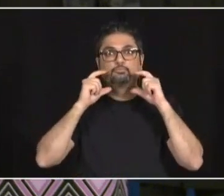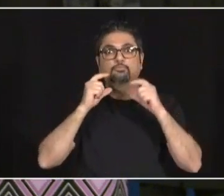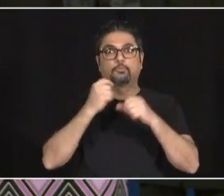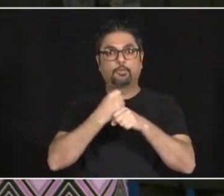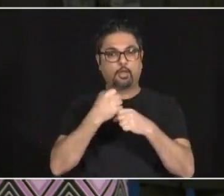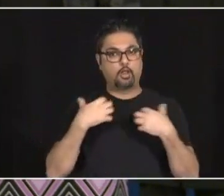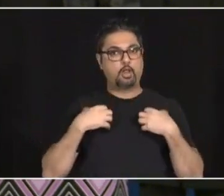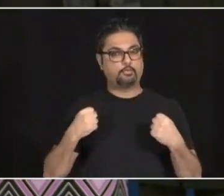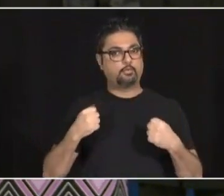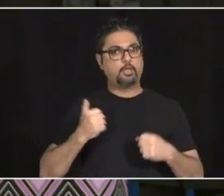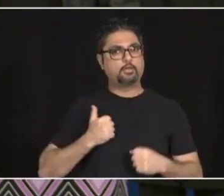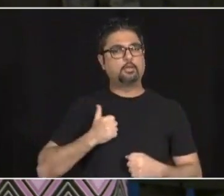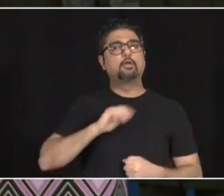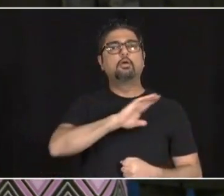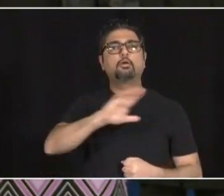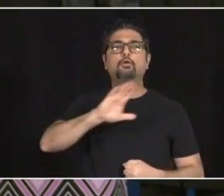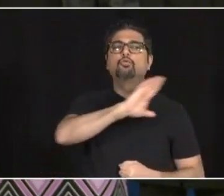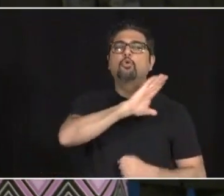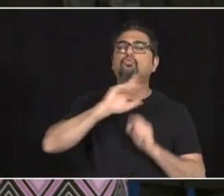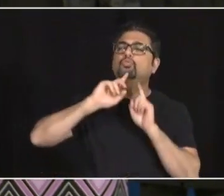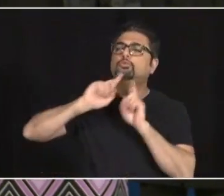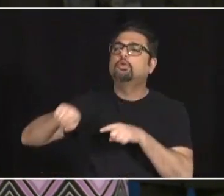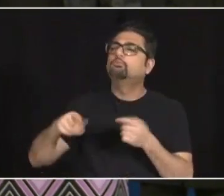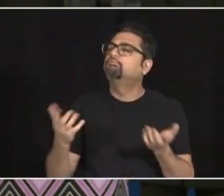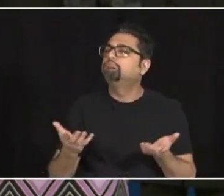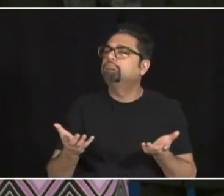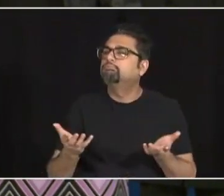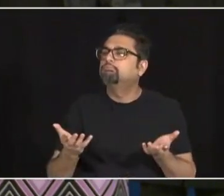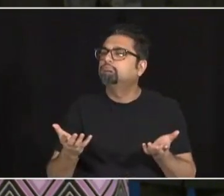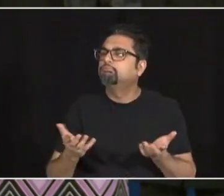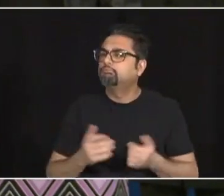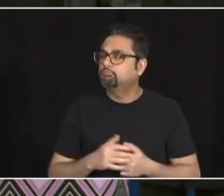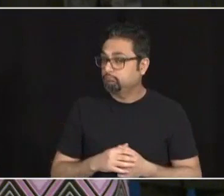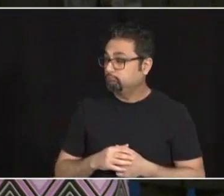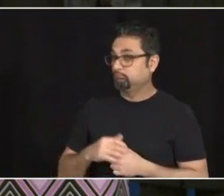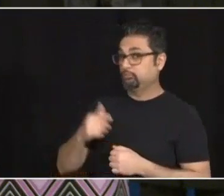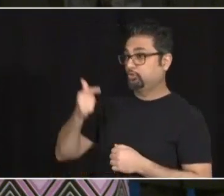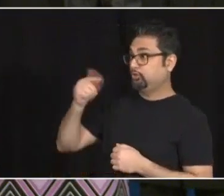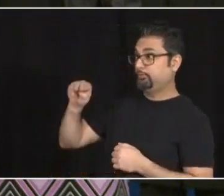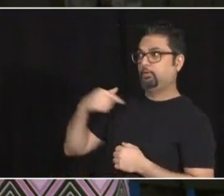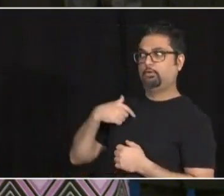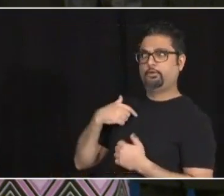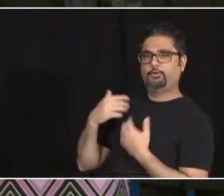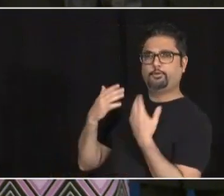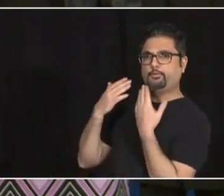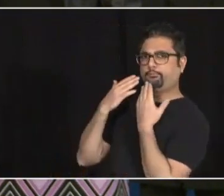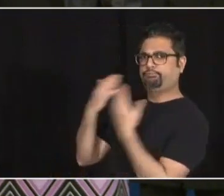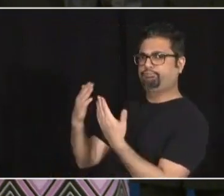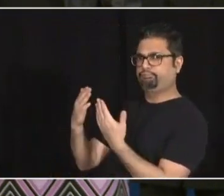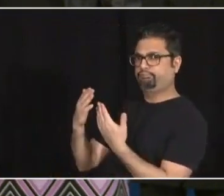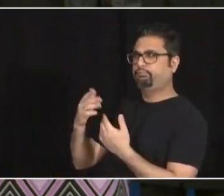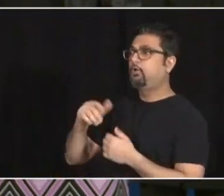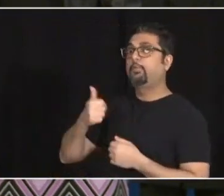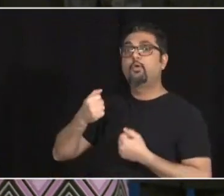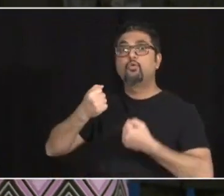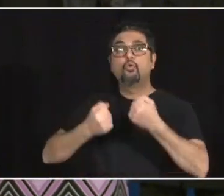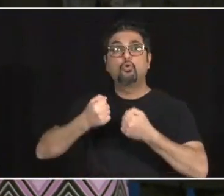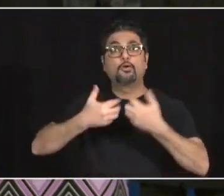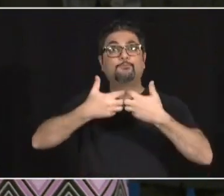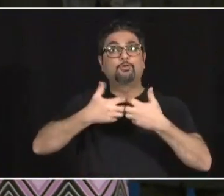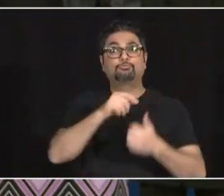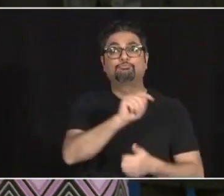want to thank GM, what a great company, along with other auto part manufacturers and automotive manufacturers as